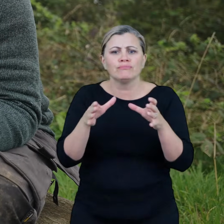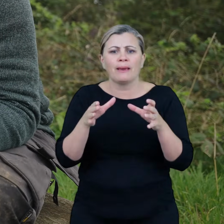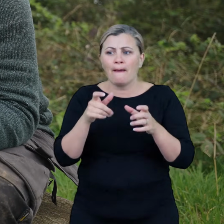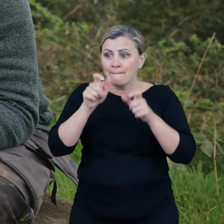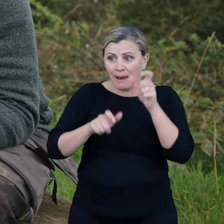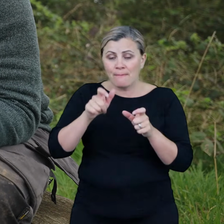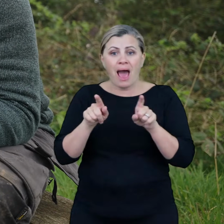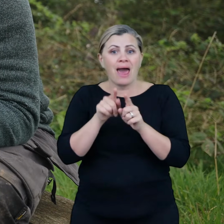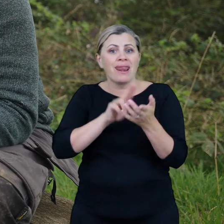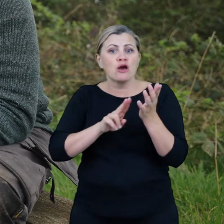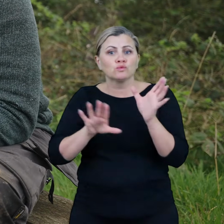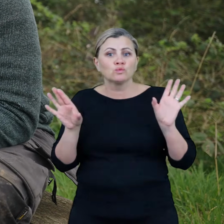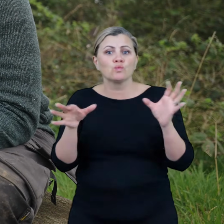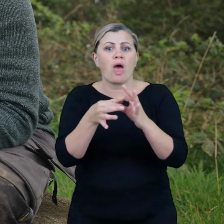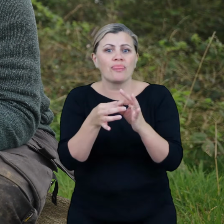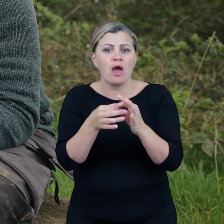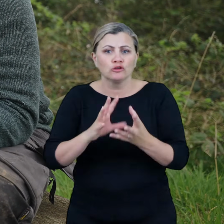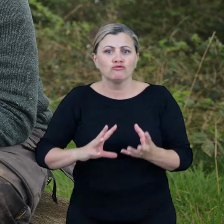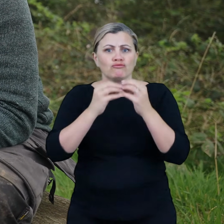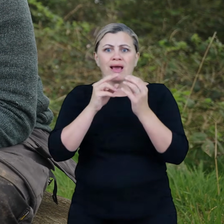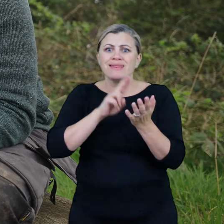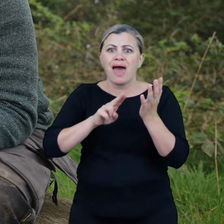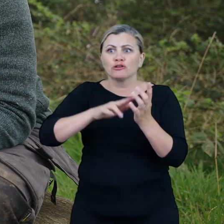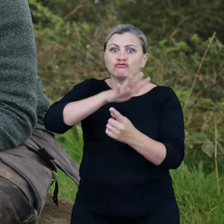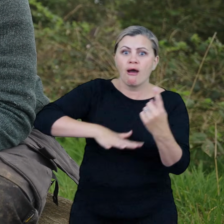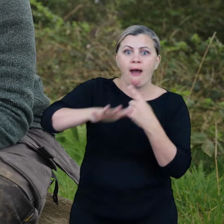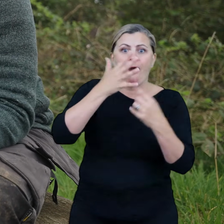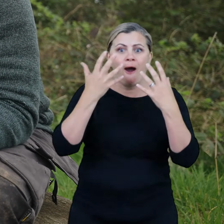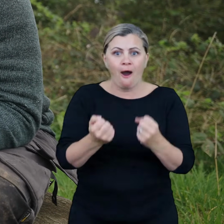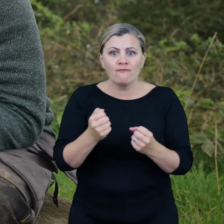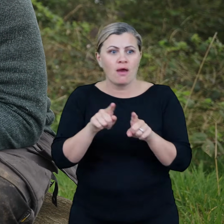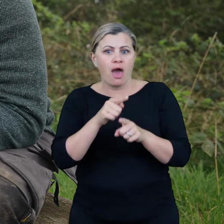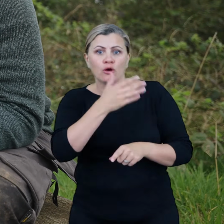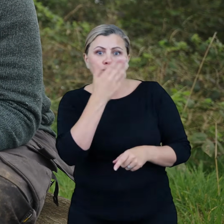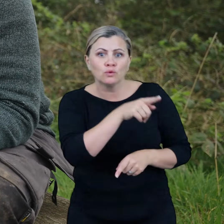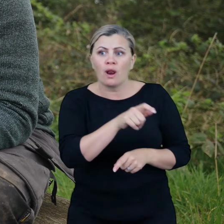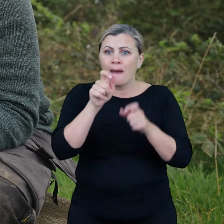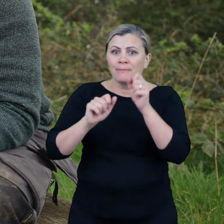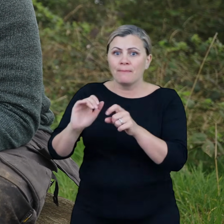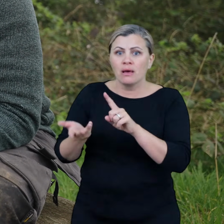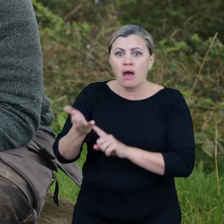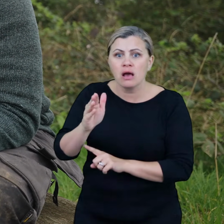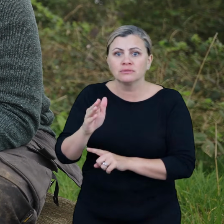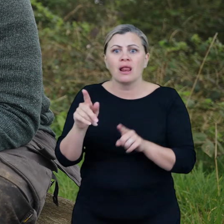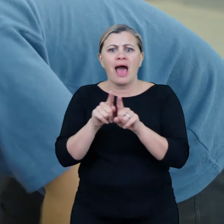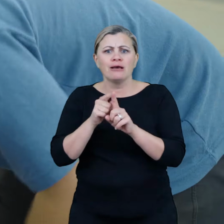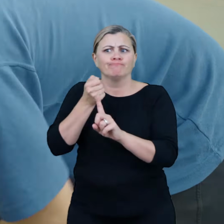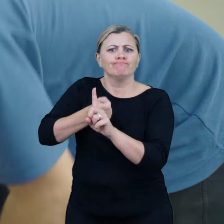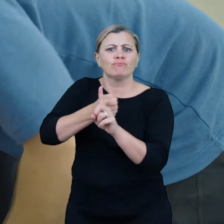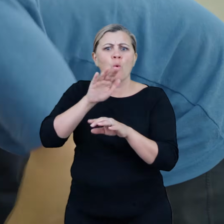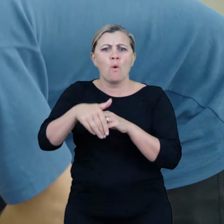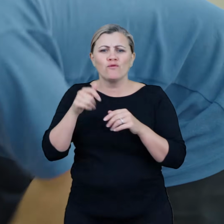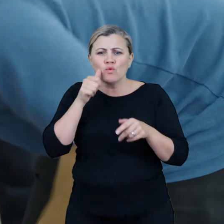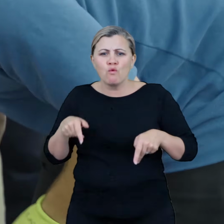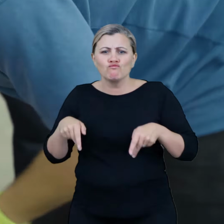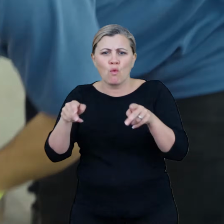bring nature and people together and create nature habitat wherever we could, whether that was in schools, in people's gardens. And we put a lot of emphasis on the